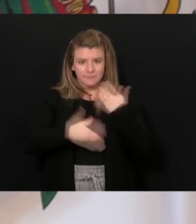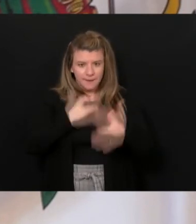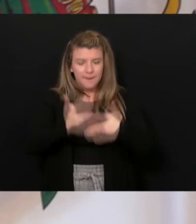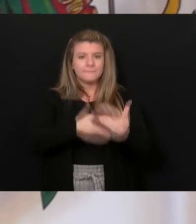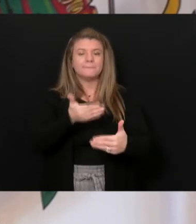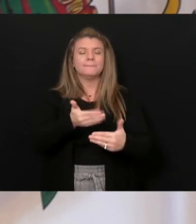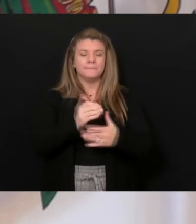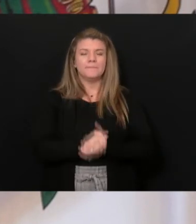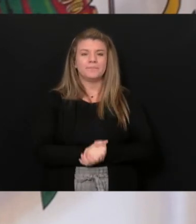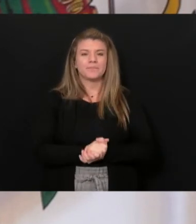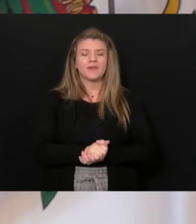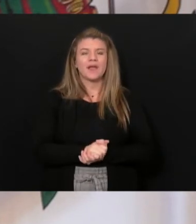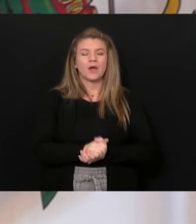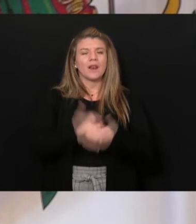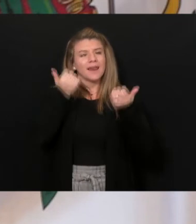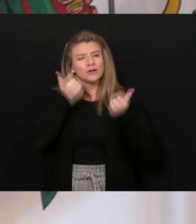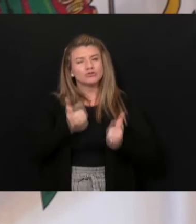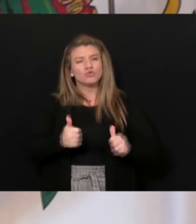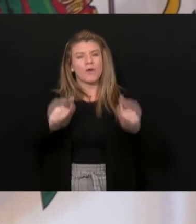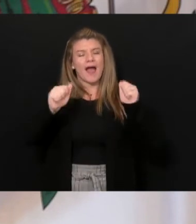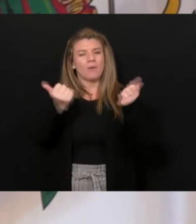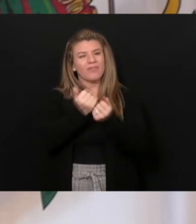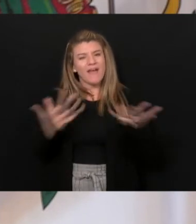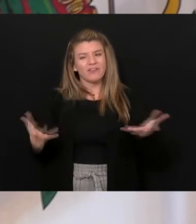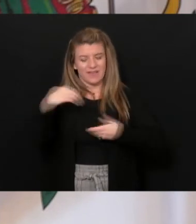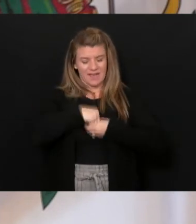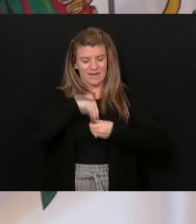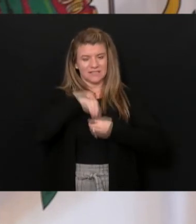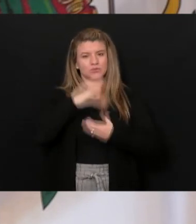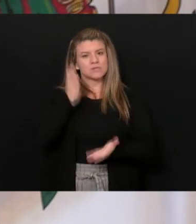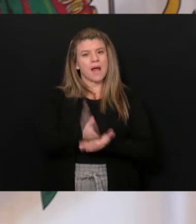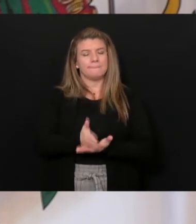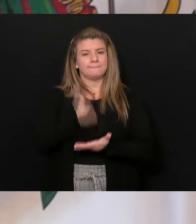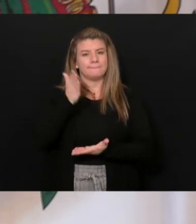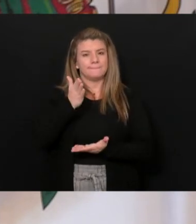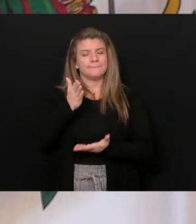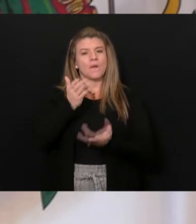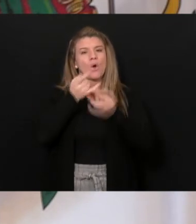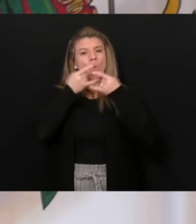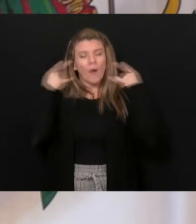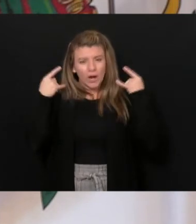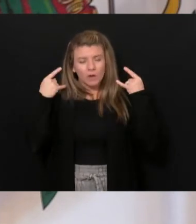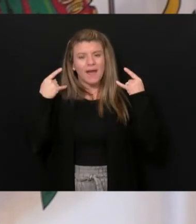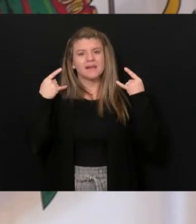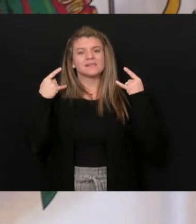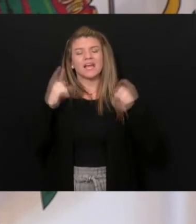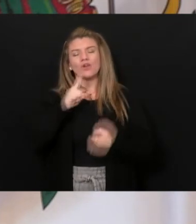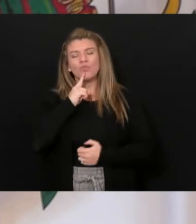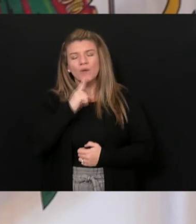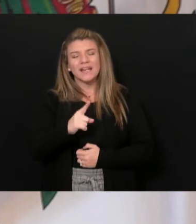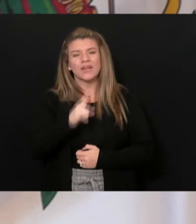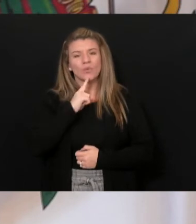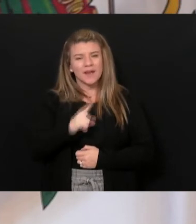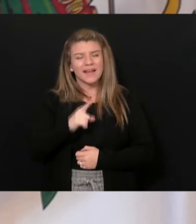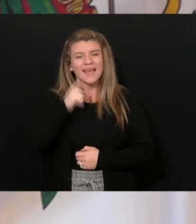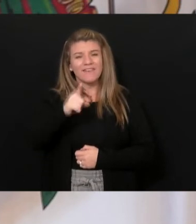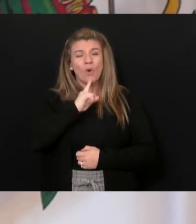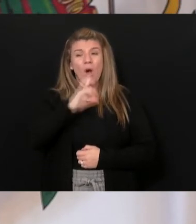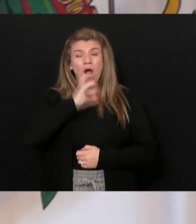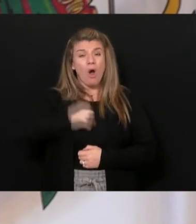You know, let's try with all in us to stop this thing and wear your mask. And really, if you're an